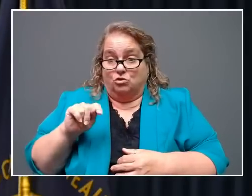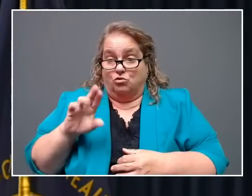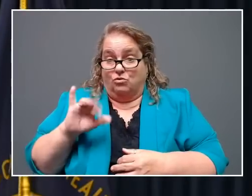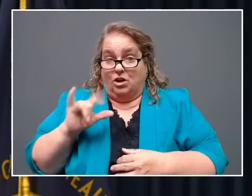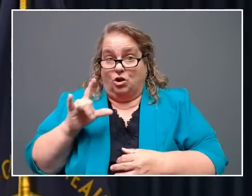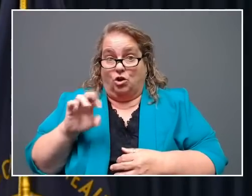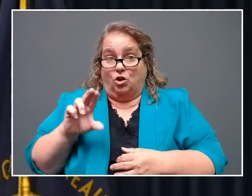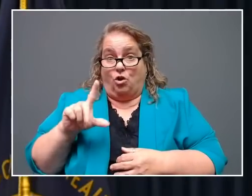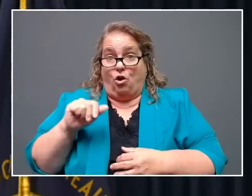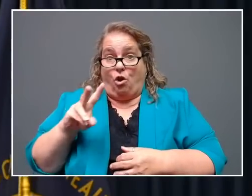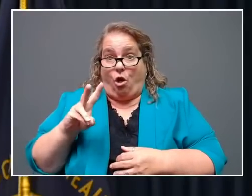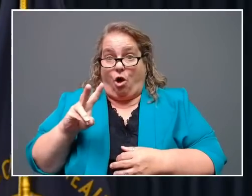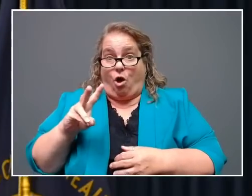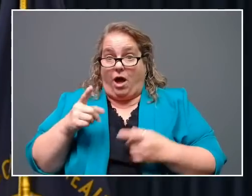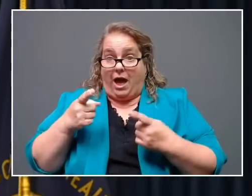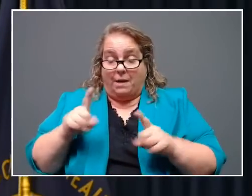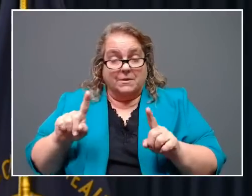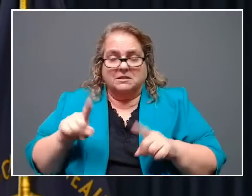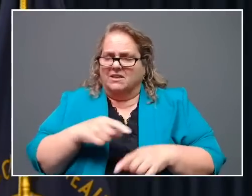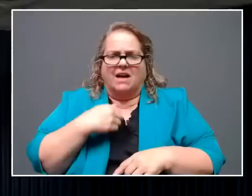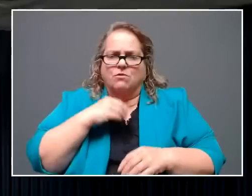wrong. Carolina.